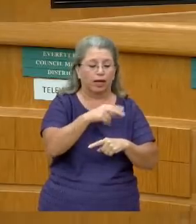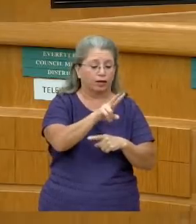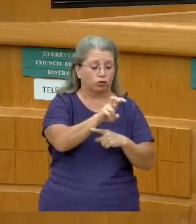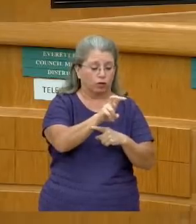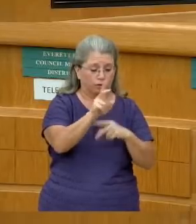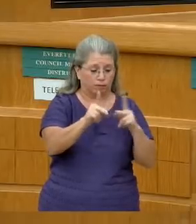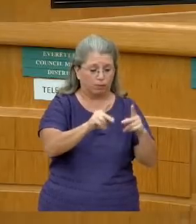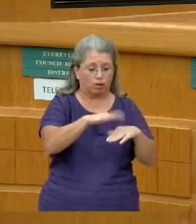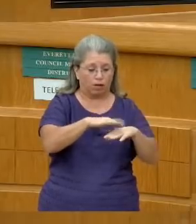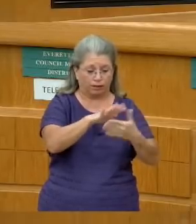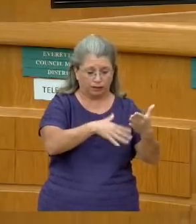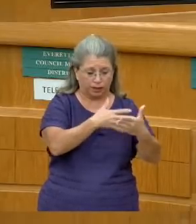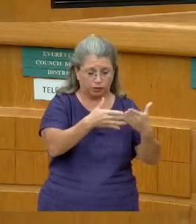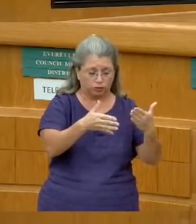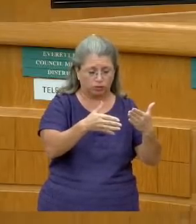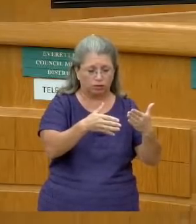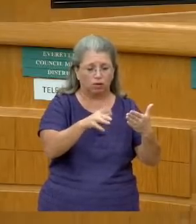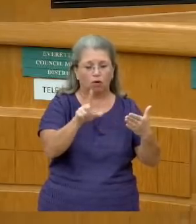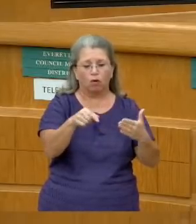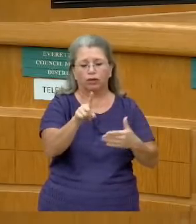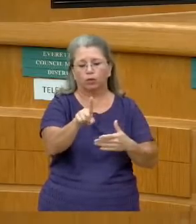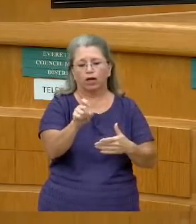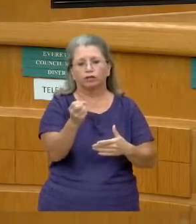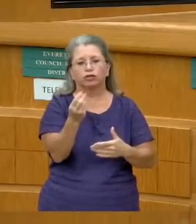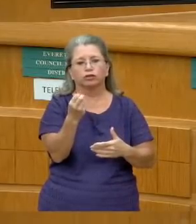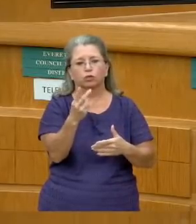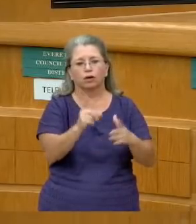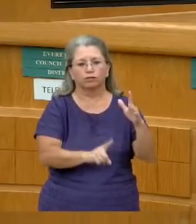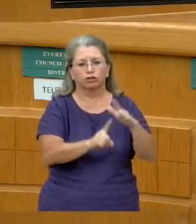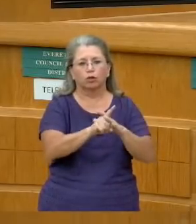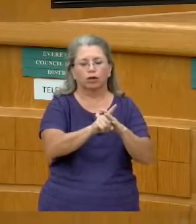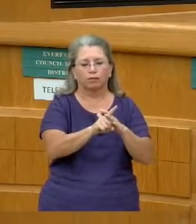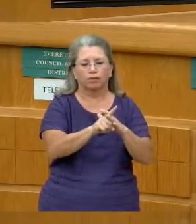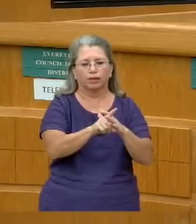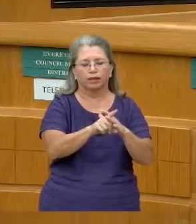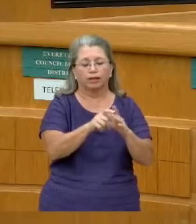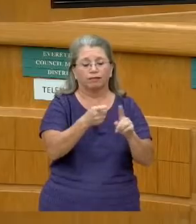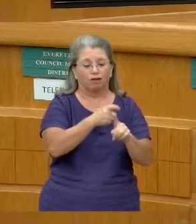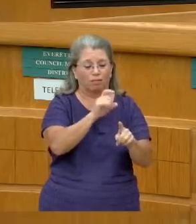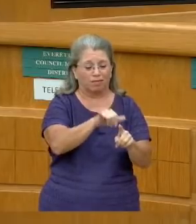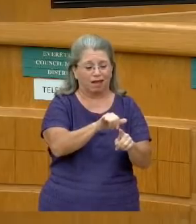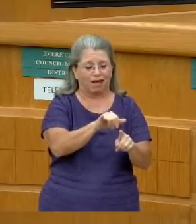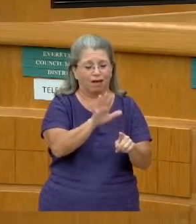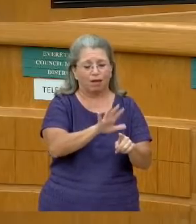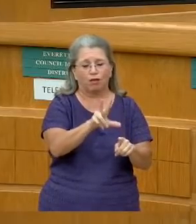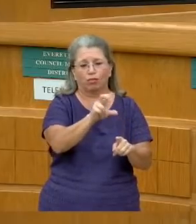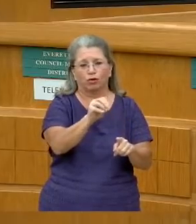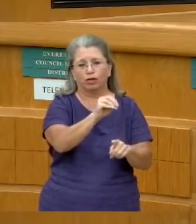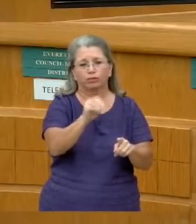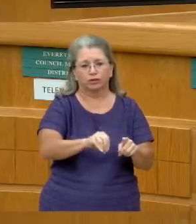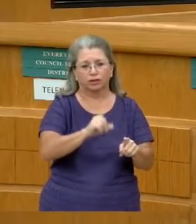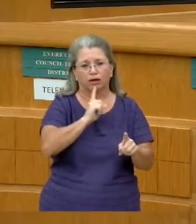showed up. And we had about a 30% positive rate on that number.